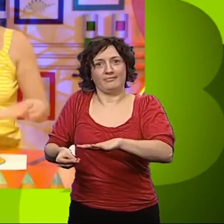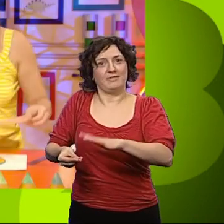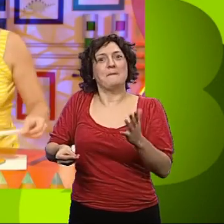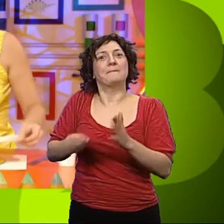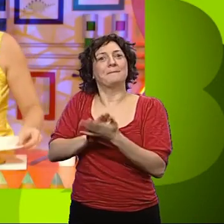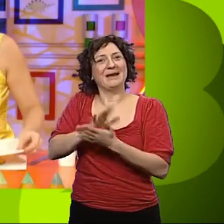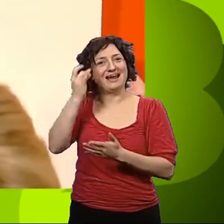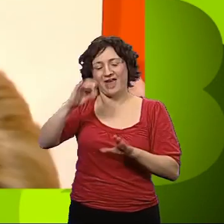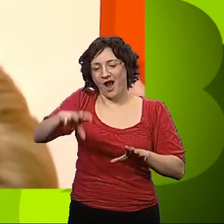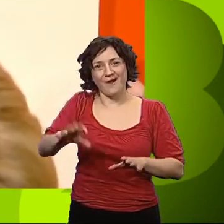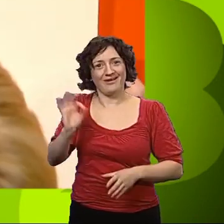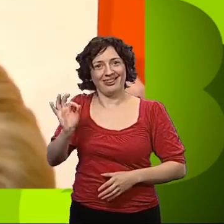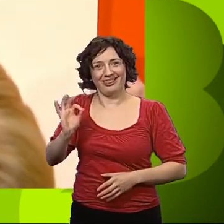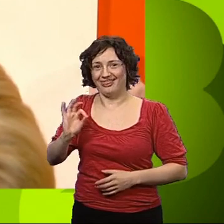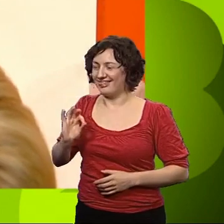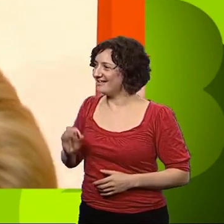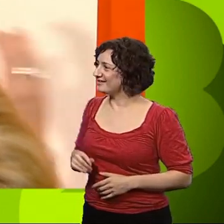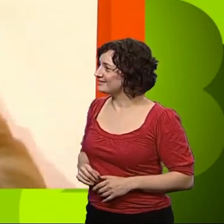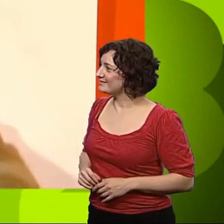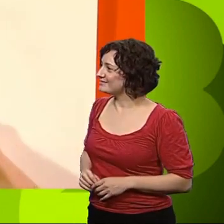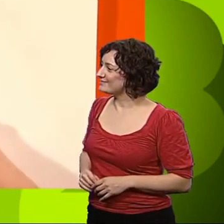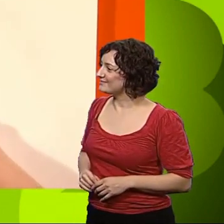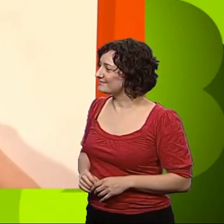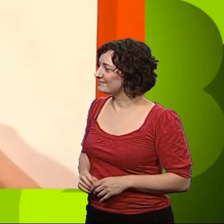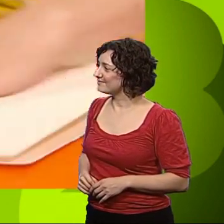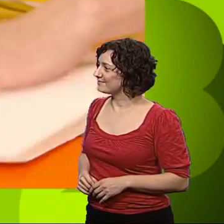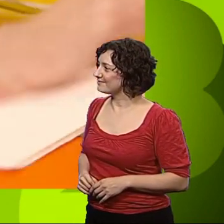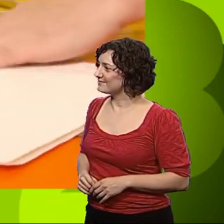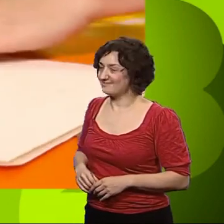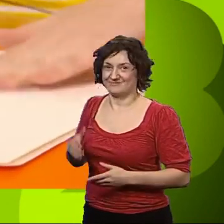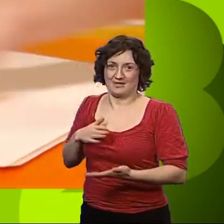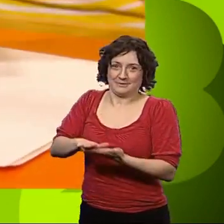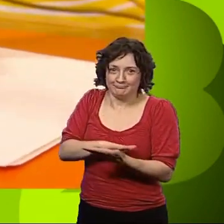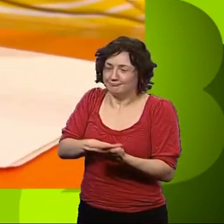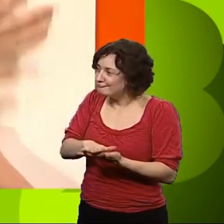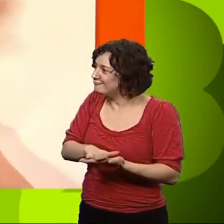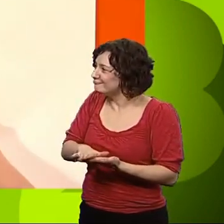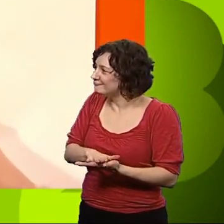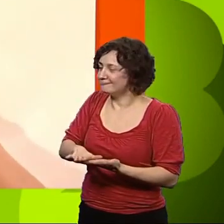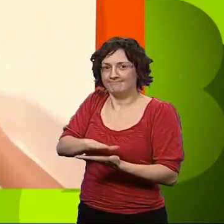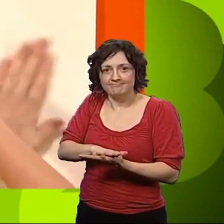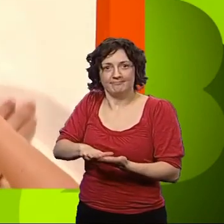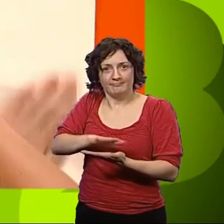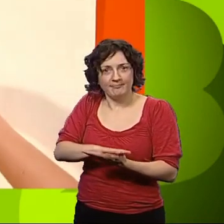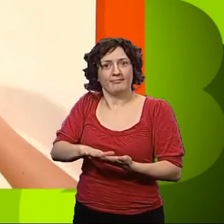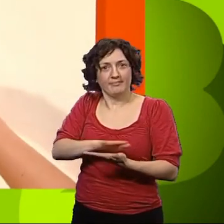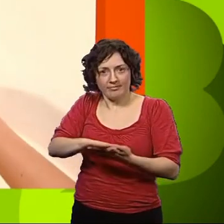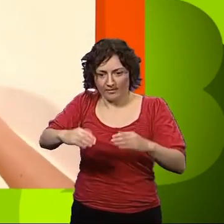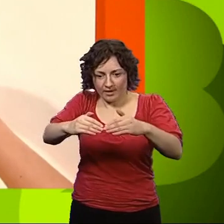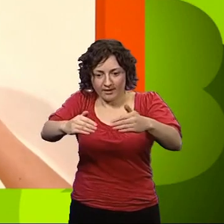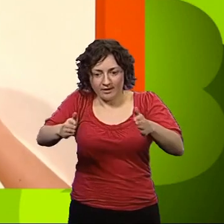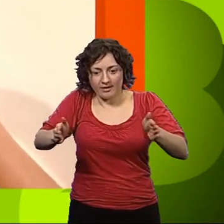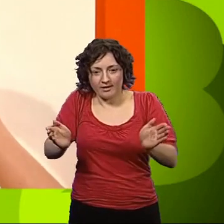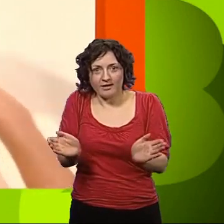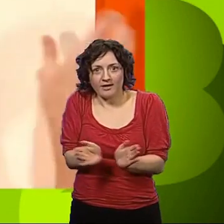red. Again, line up the paper as best you can. This time rub around the edges so that you're printing that yellow, and it will